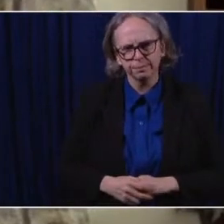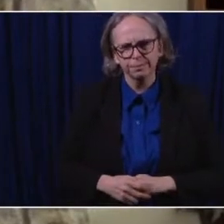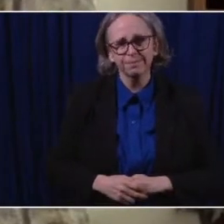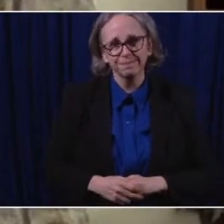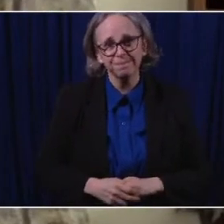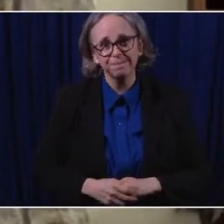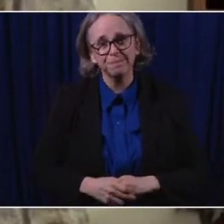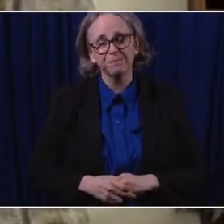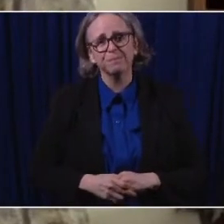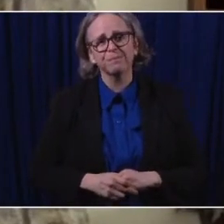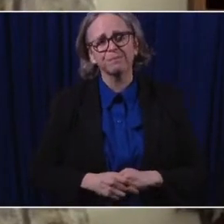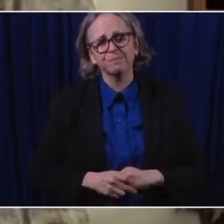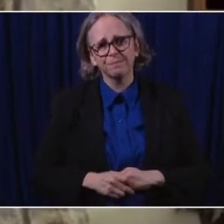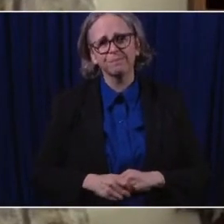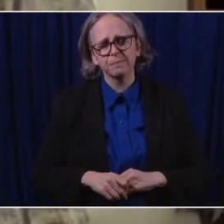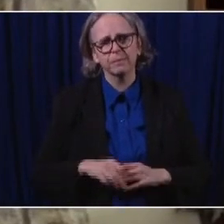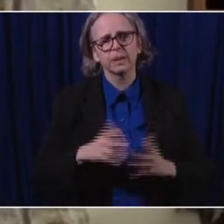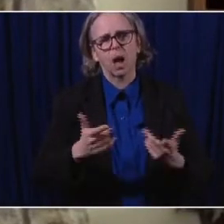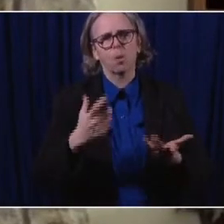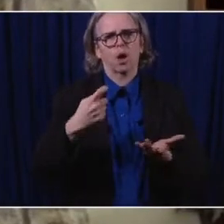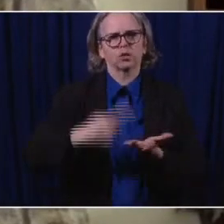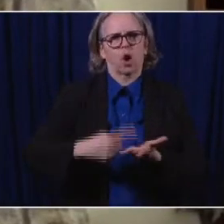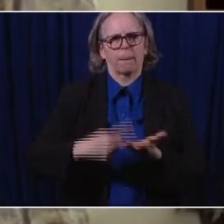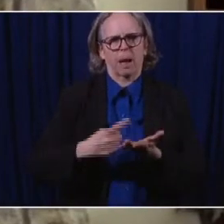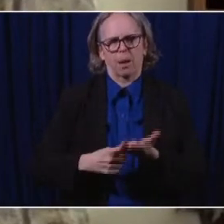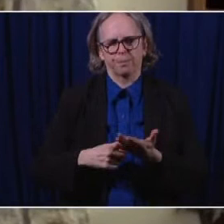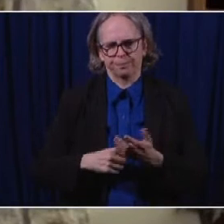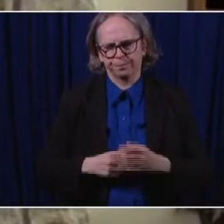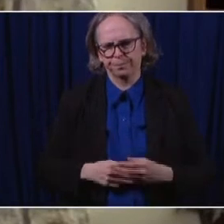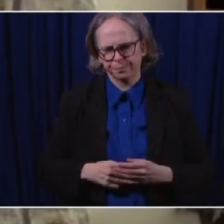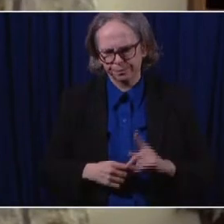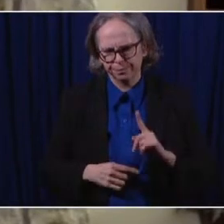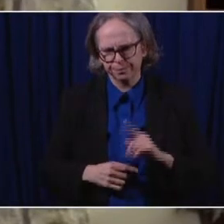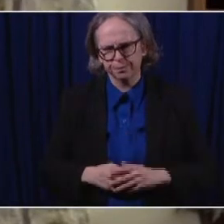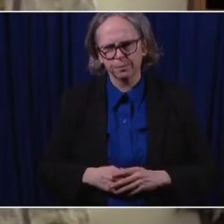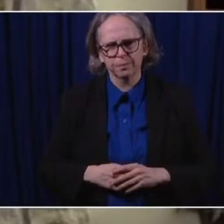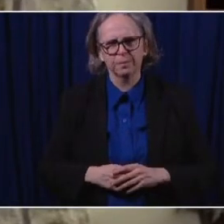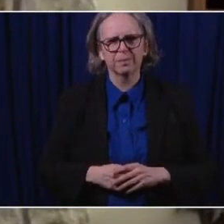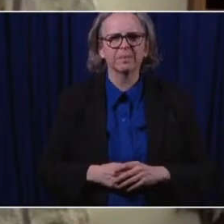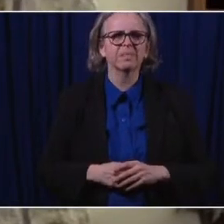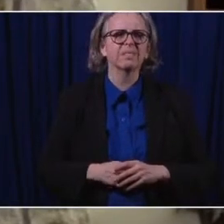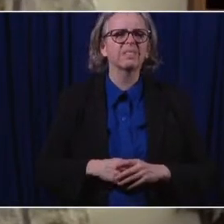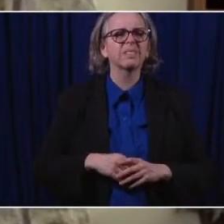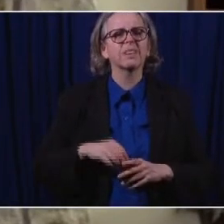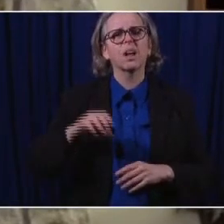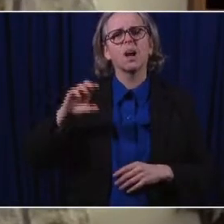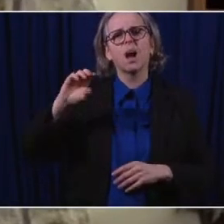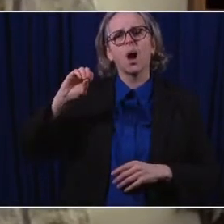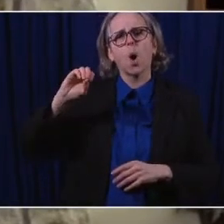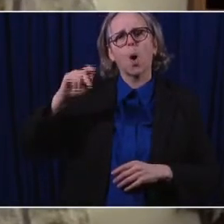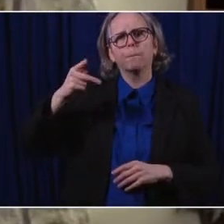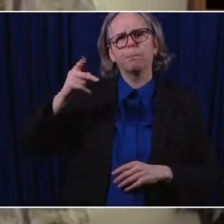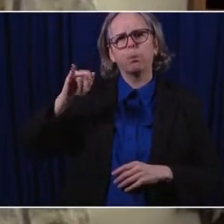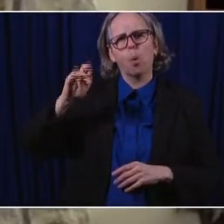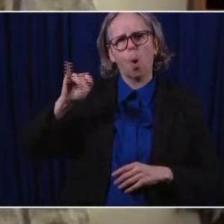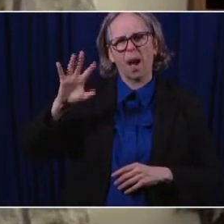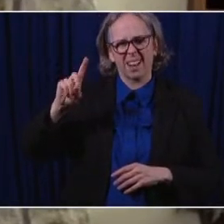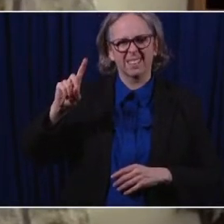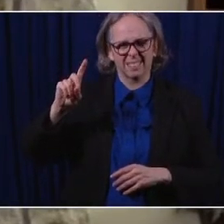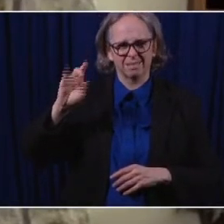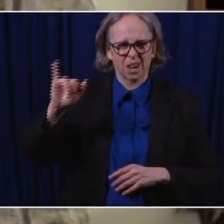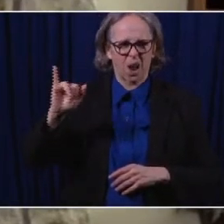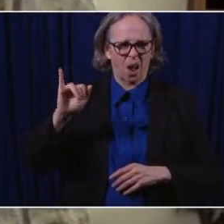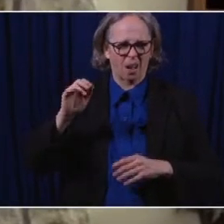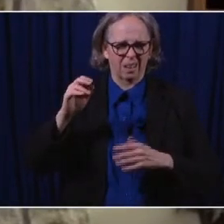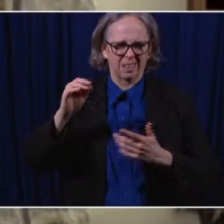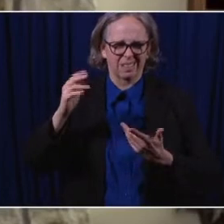talk a little bit about an opioid settlement that the Attorney General Dave Yost just announced, and that